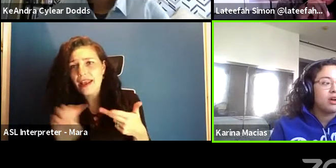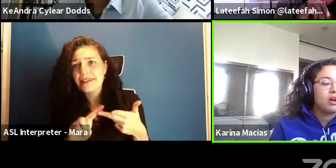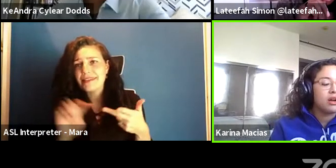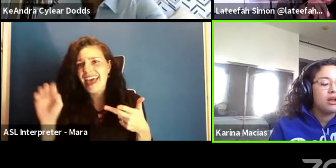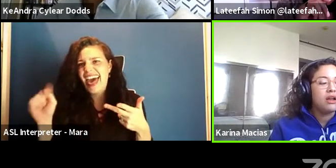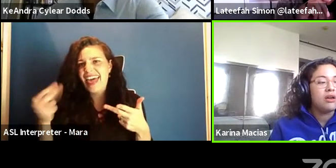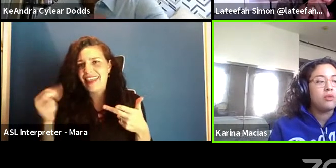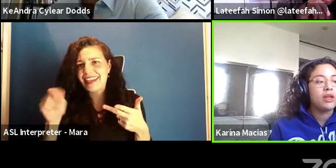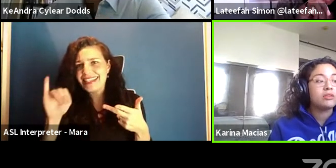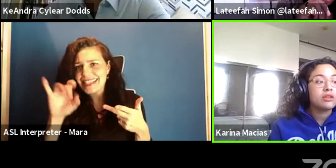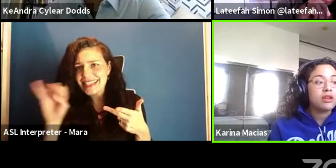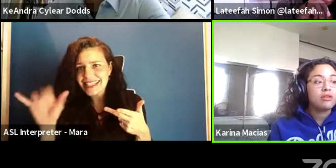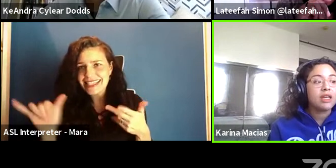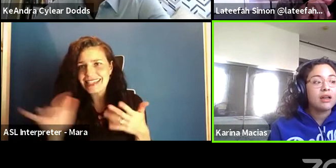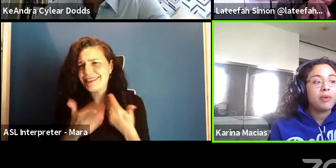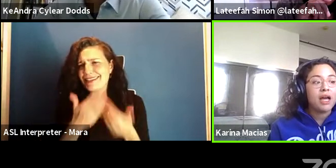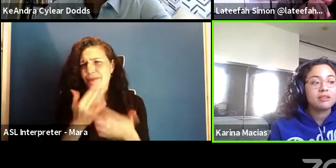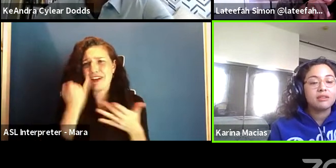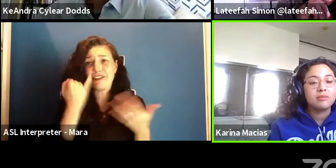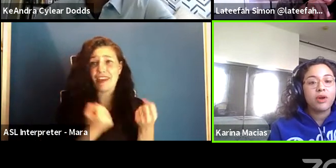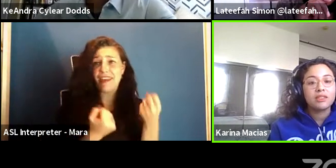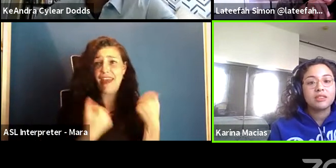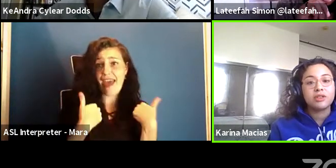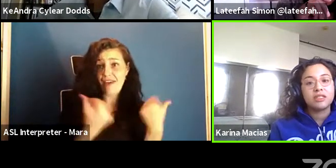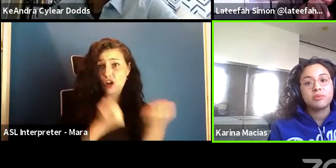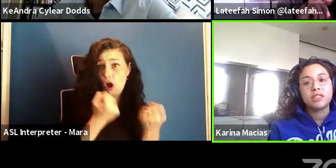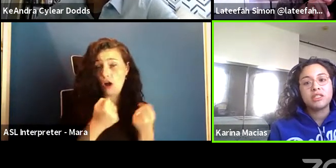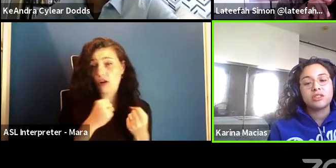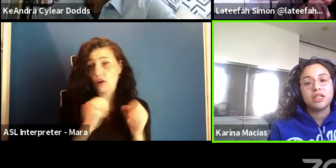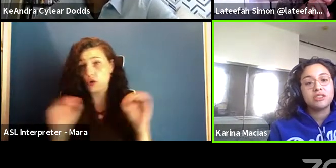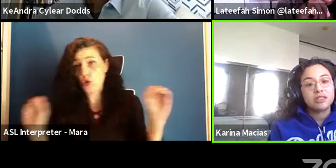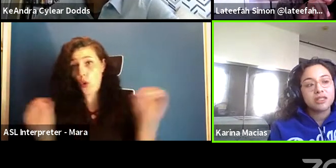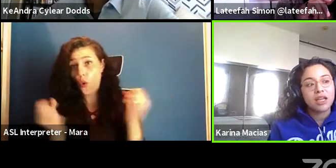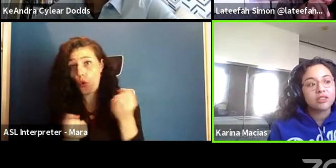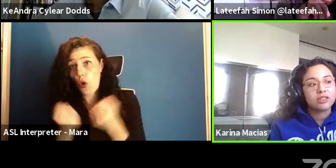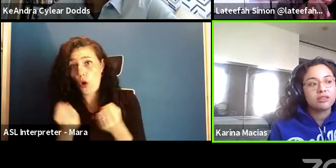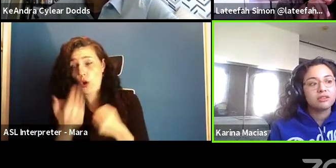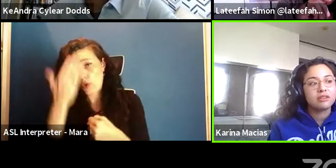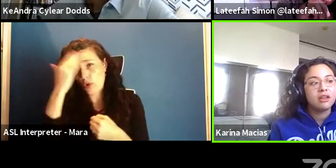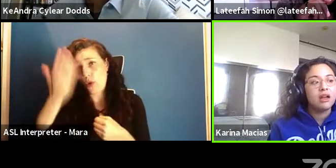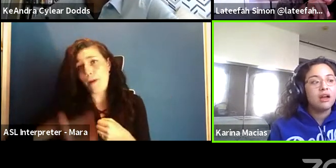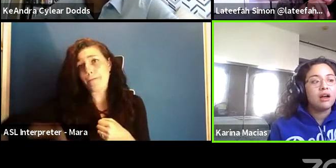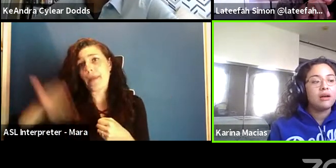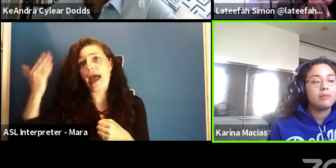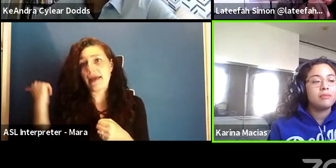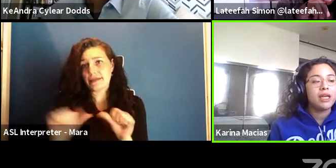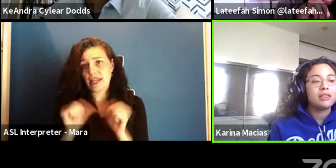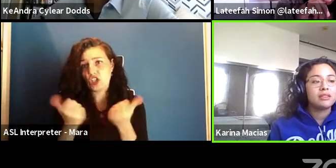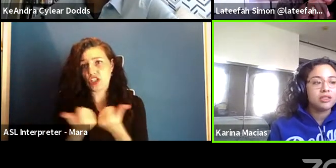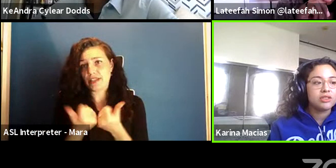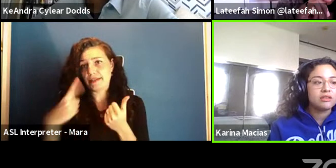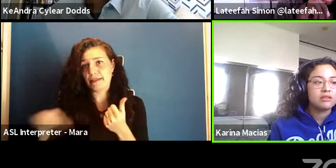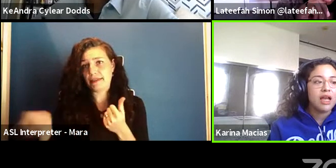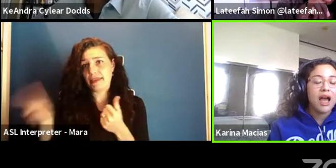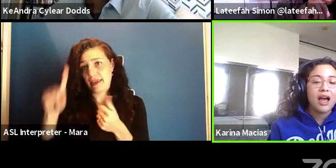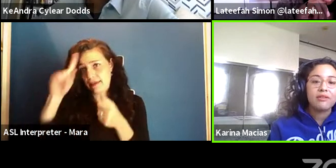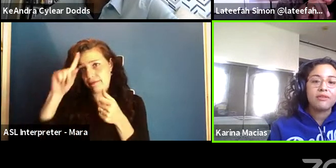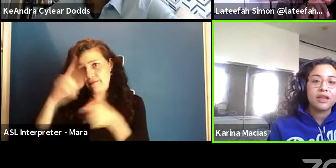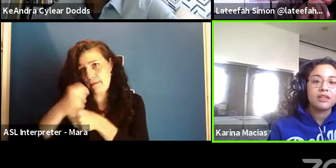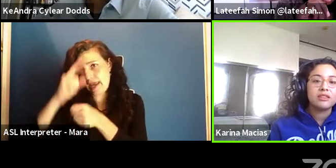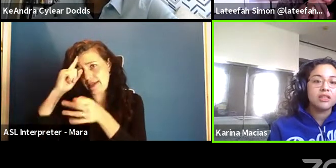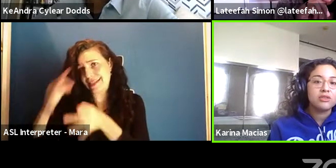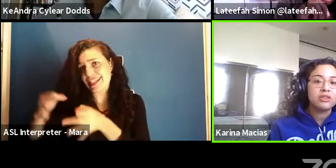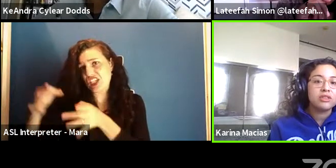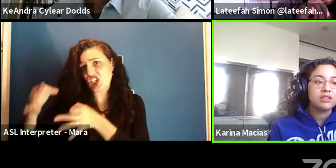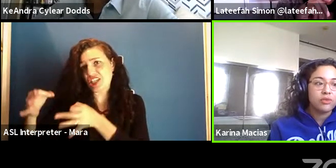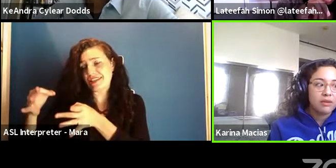they have a car. We also know that past and present transportation agency actions and decisions have